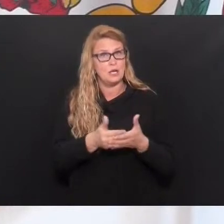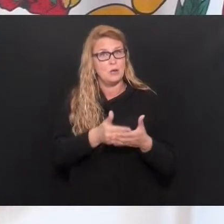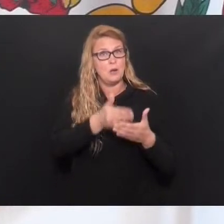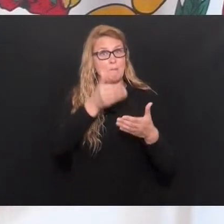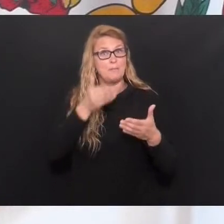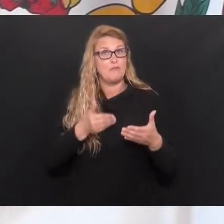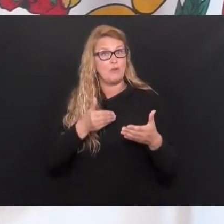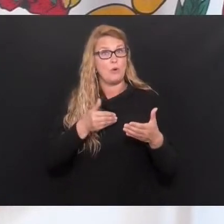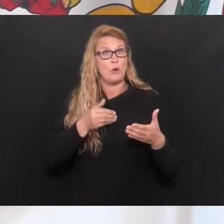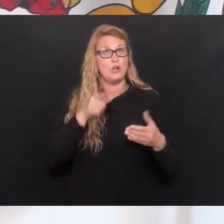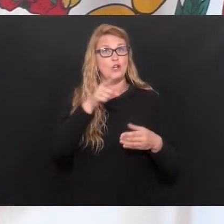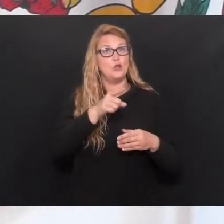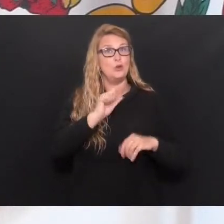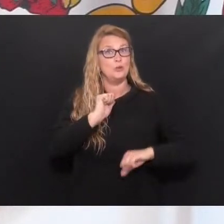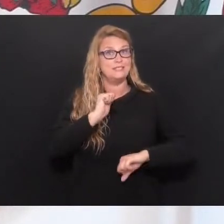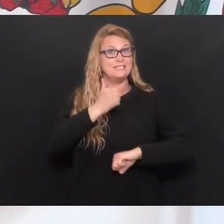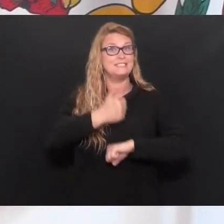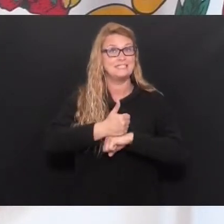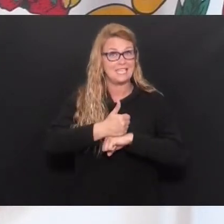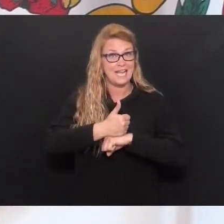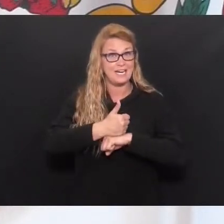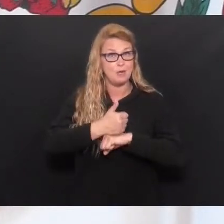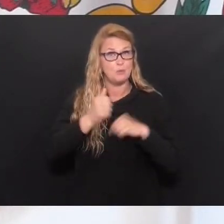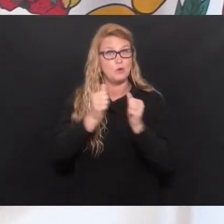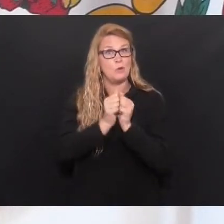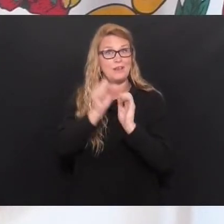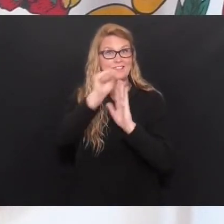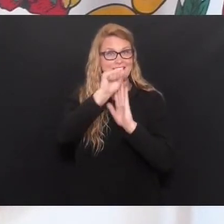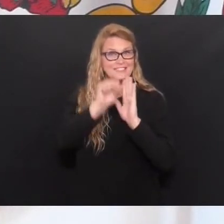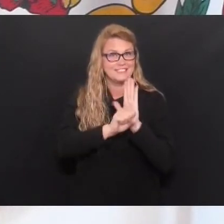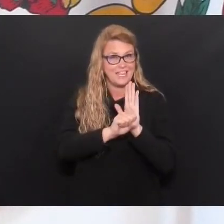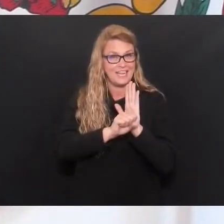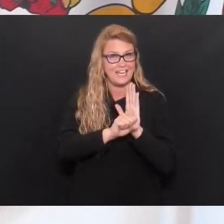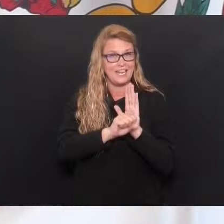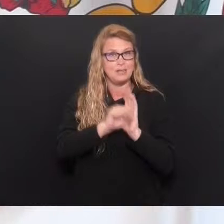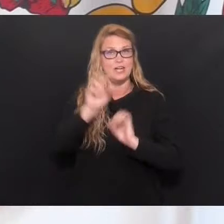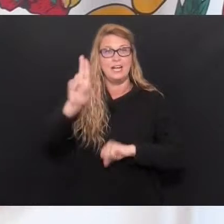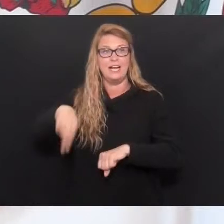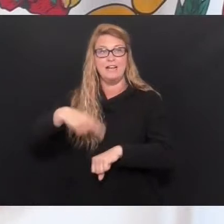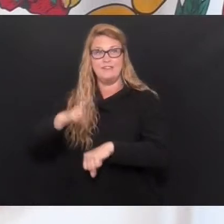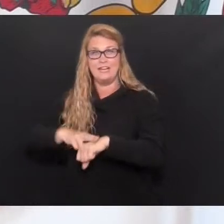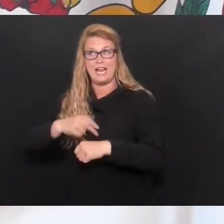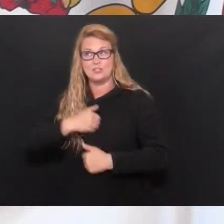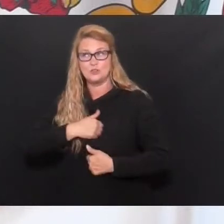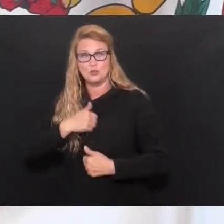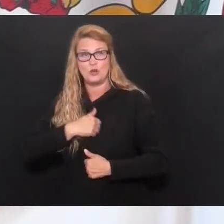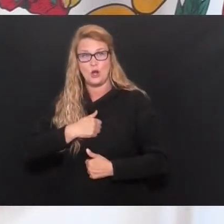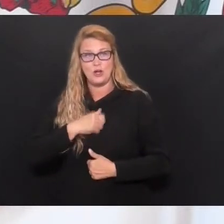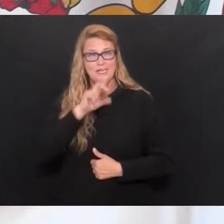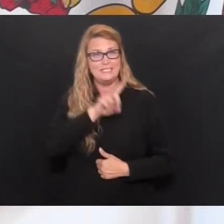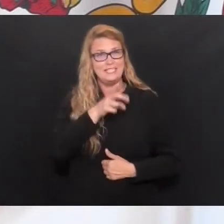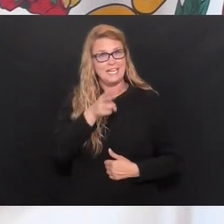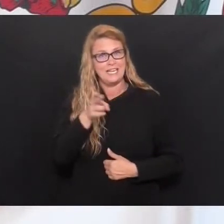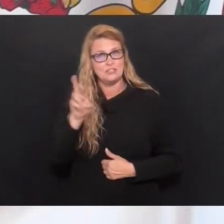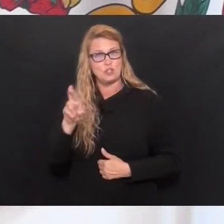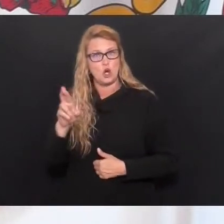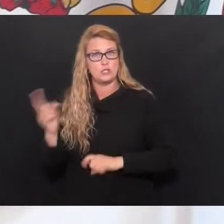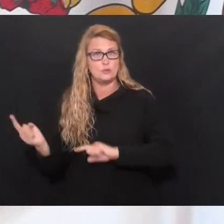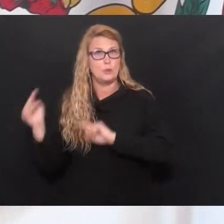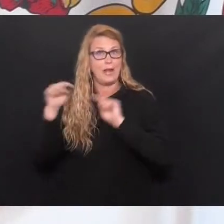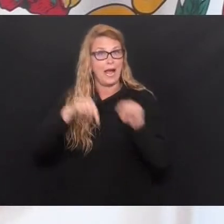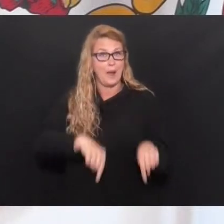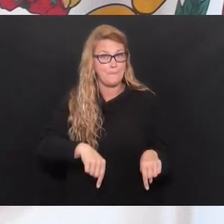you organize with the state or with the National Guard or DHHR to come in